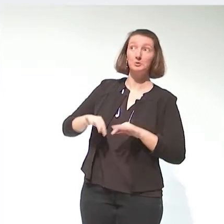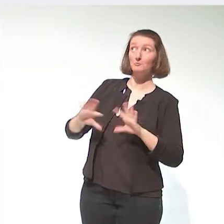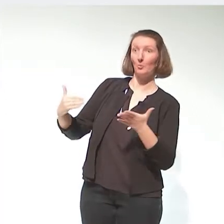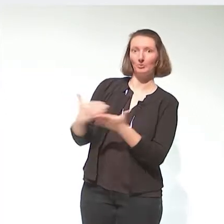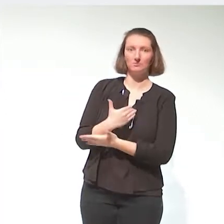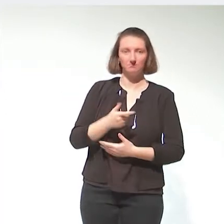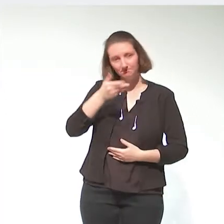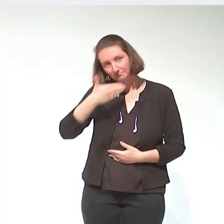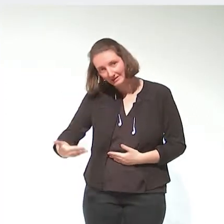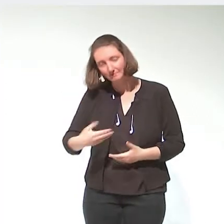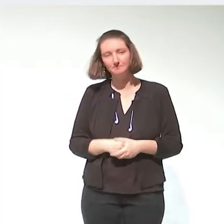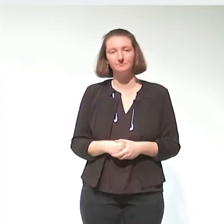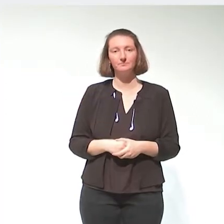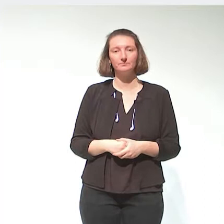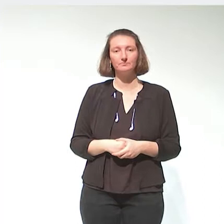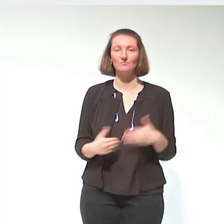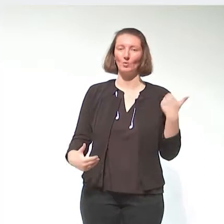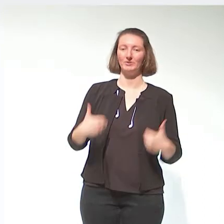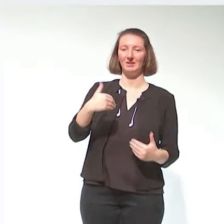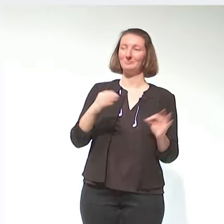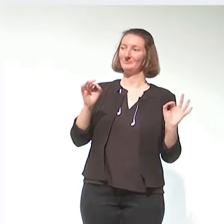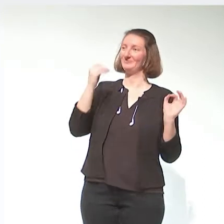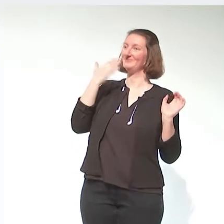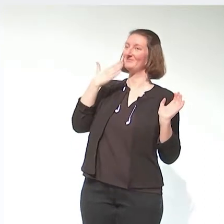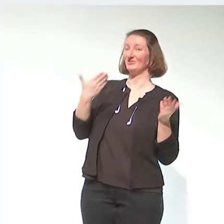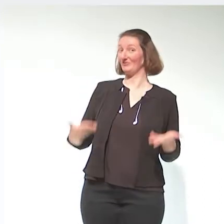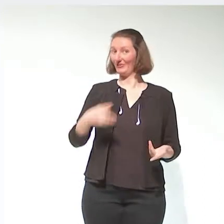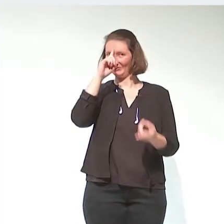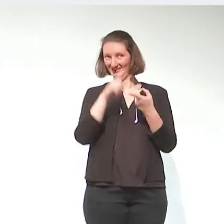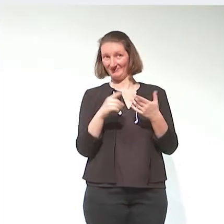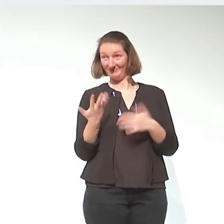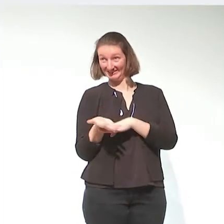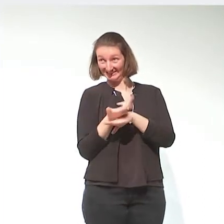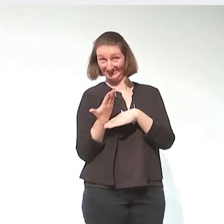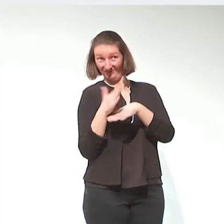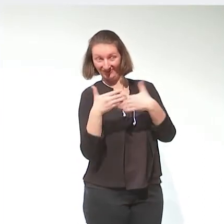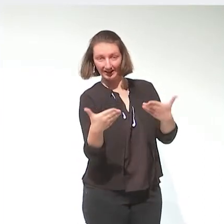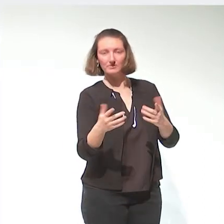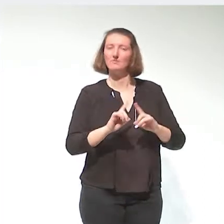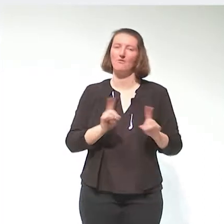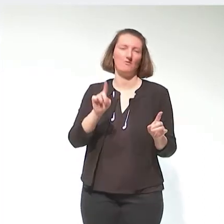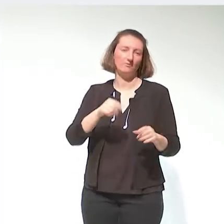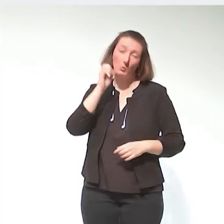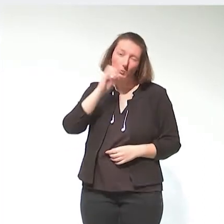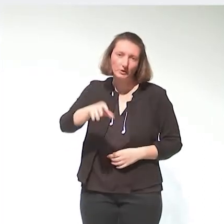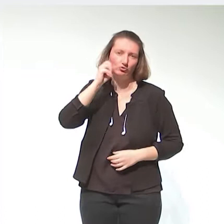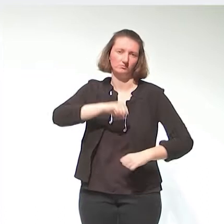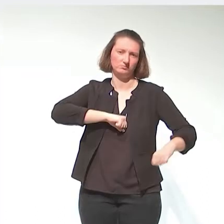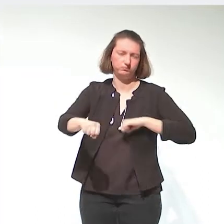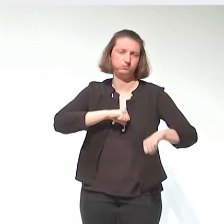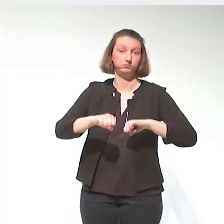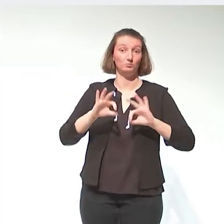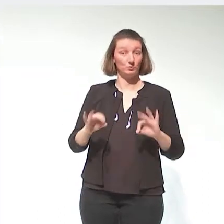your vision, your experience, your initiatives in your respective countries. It is important for the issue